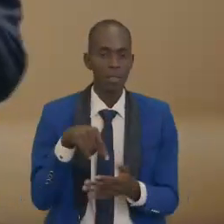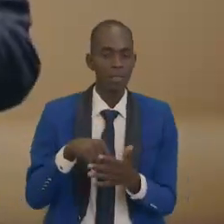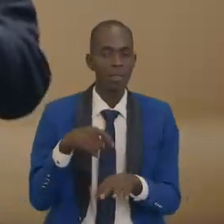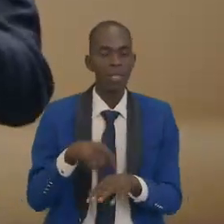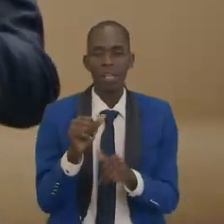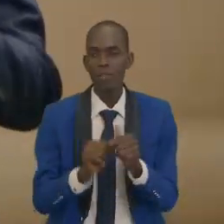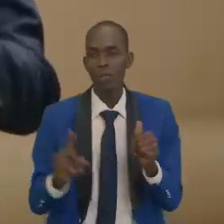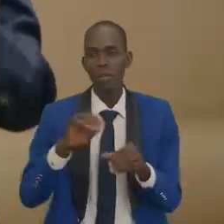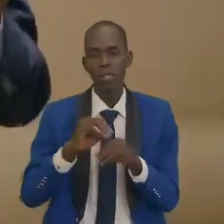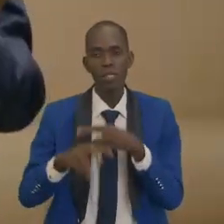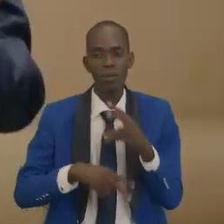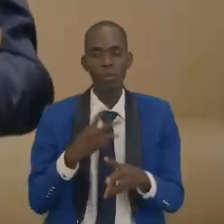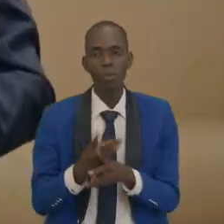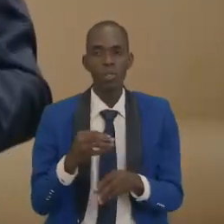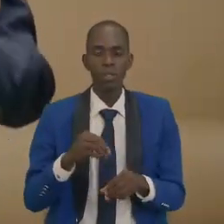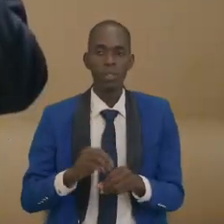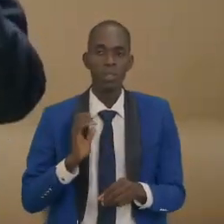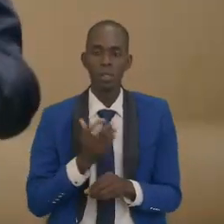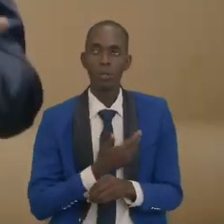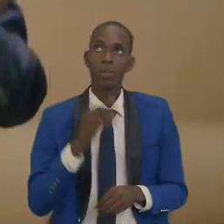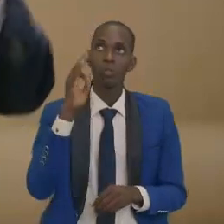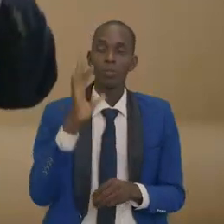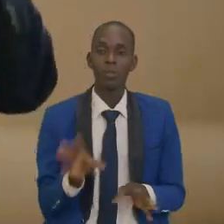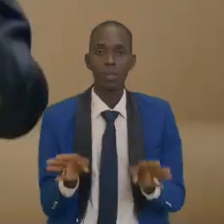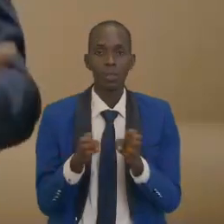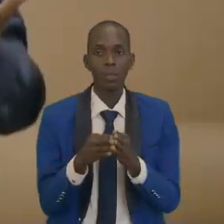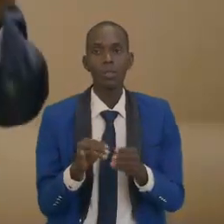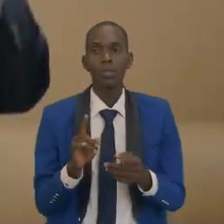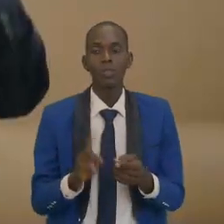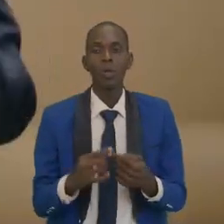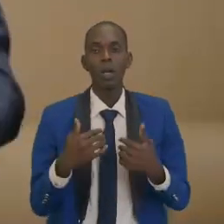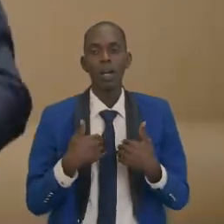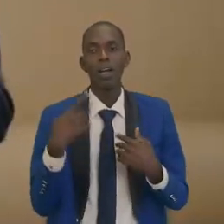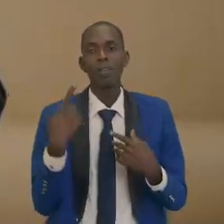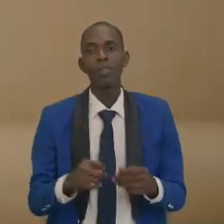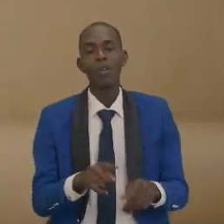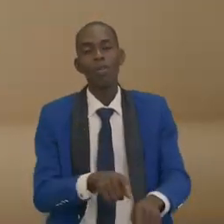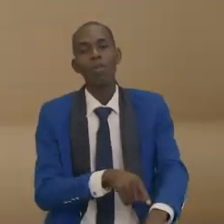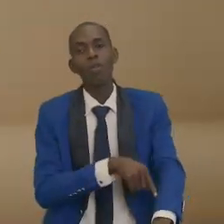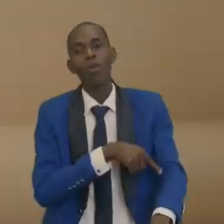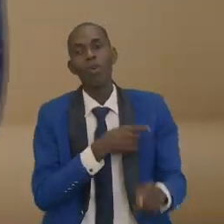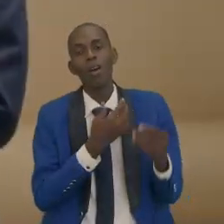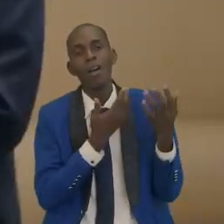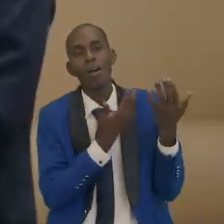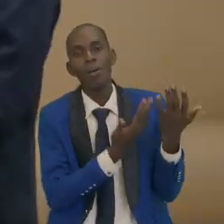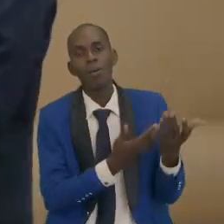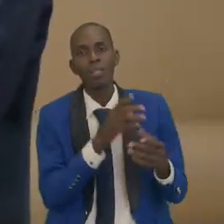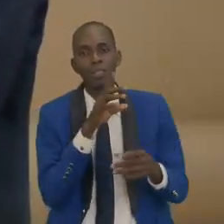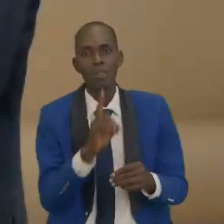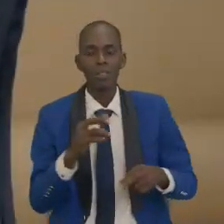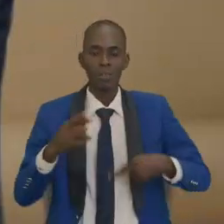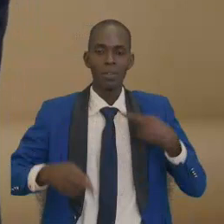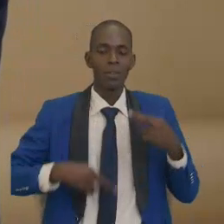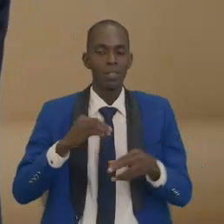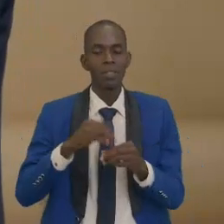ministers professional conference to have the long awaited Revival in the last days